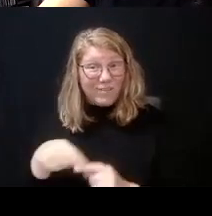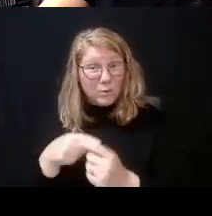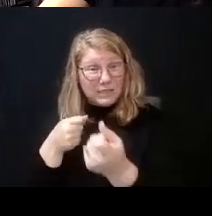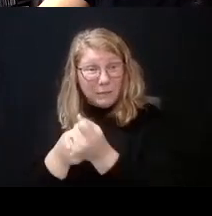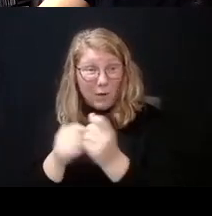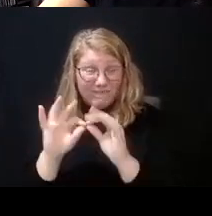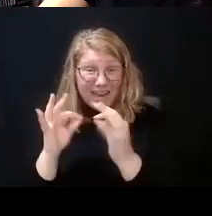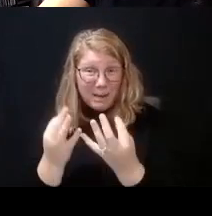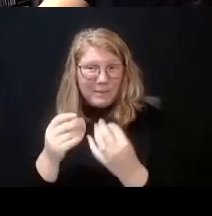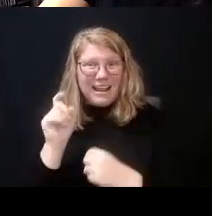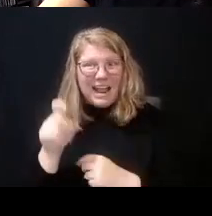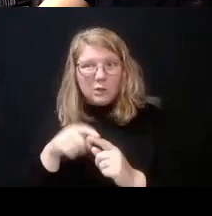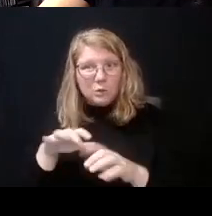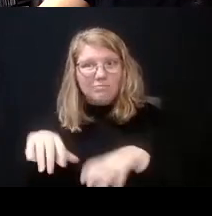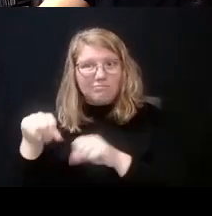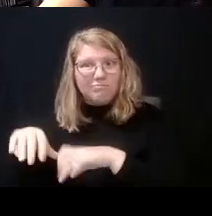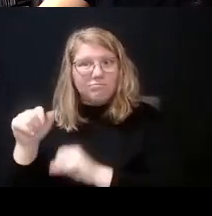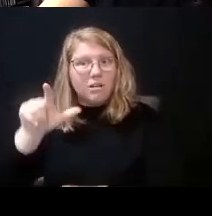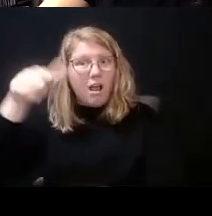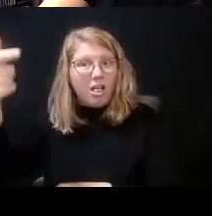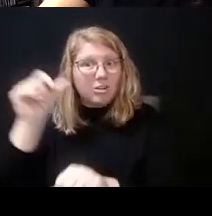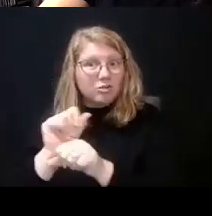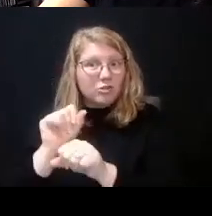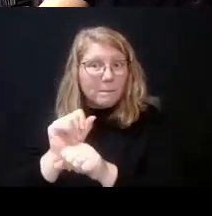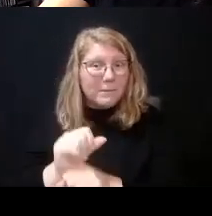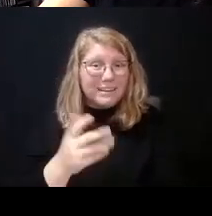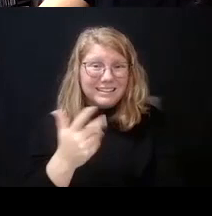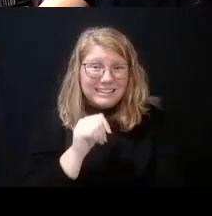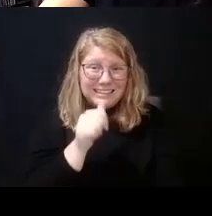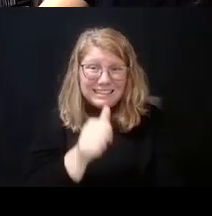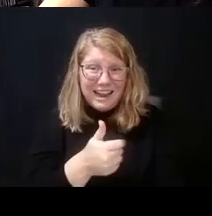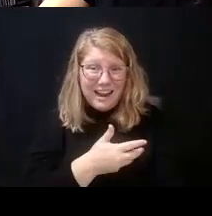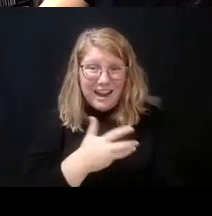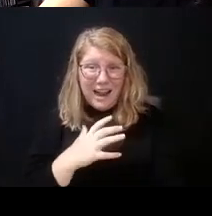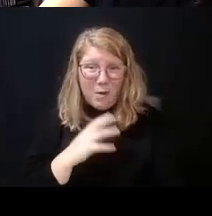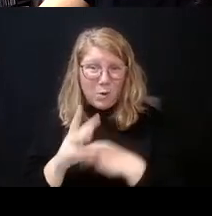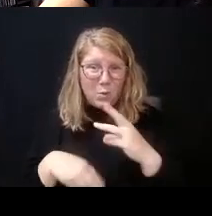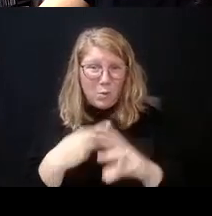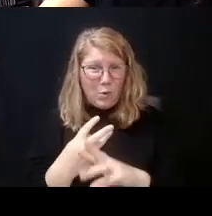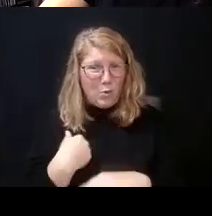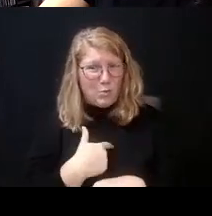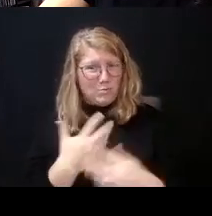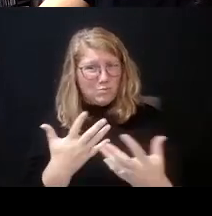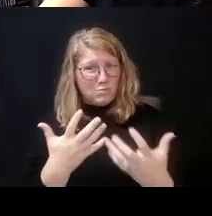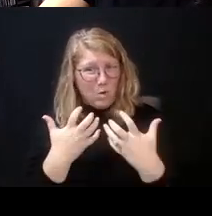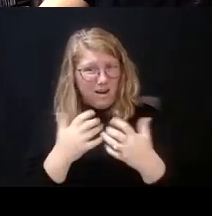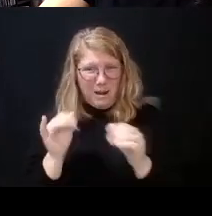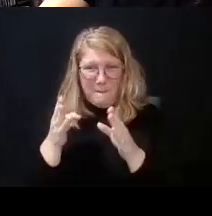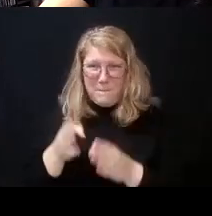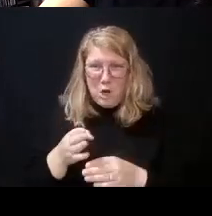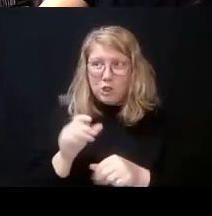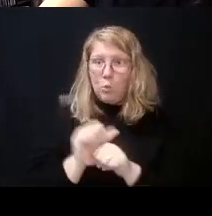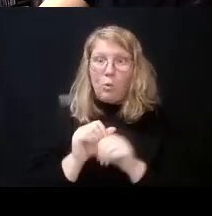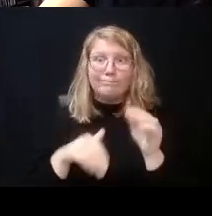had to work another job. And that's not the world that we're fighting for, right? Is that somebody's working 80 hours a